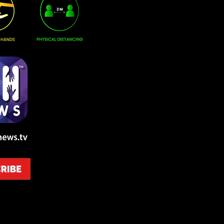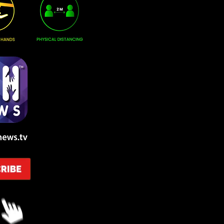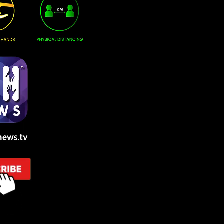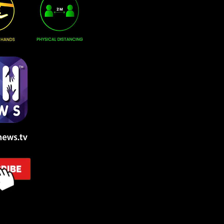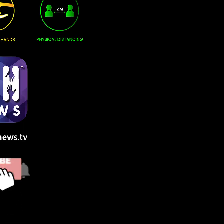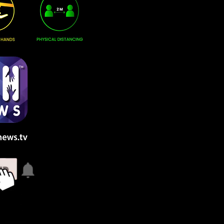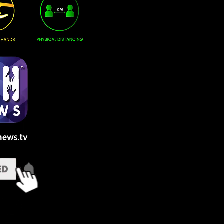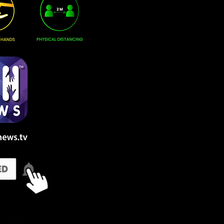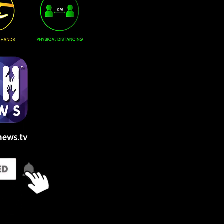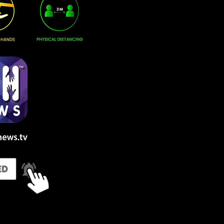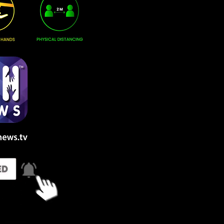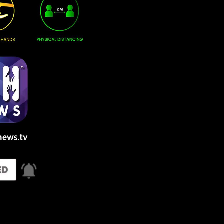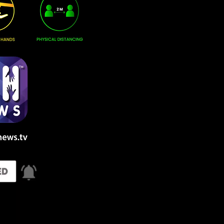the Associated Press has said that the city government spokesperson has said, and I quote, the current pandemic situation in the capital